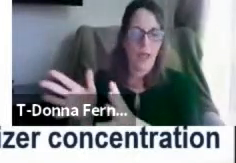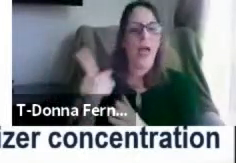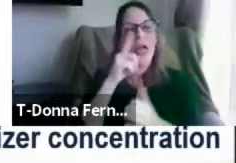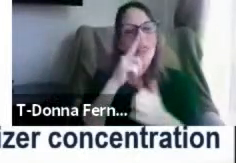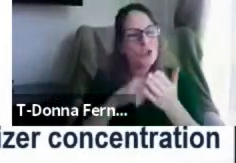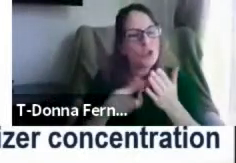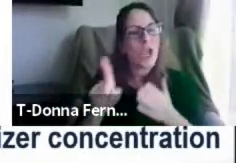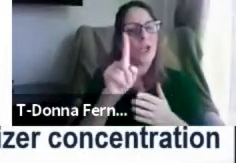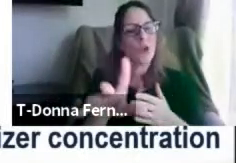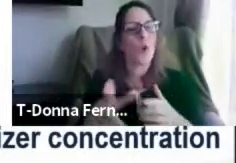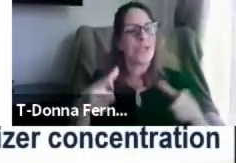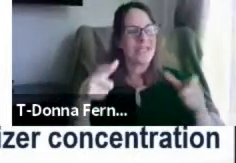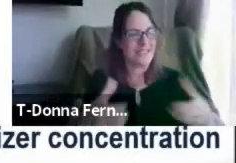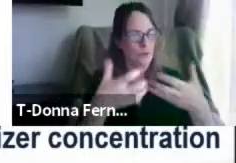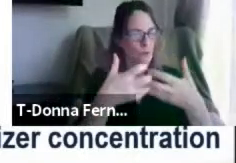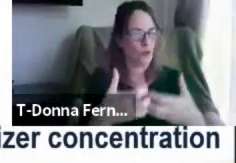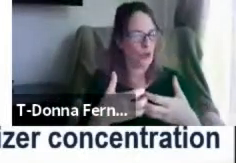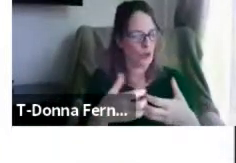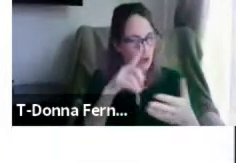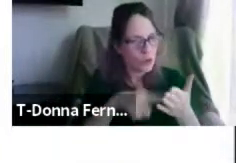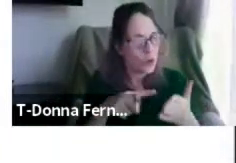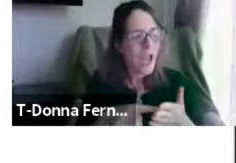dish machines frequently.